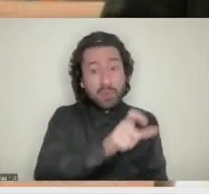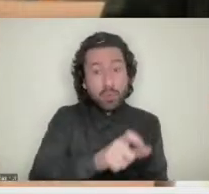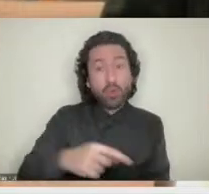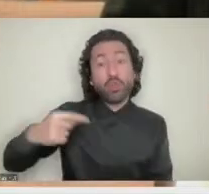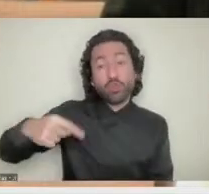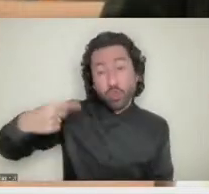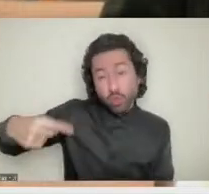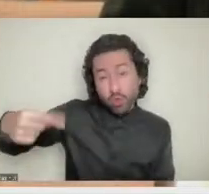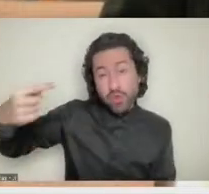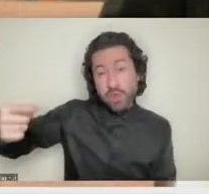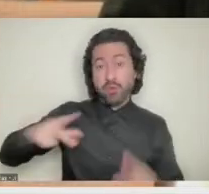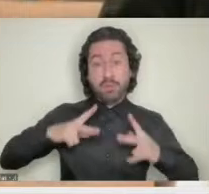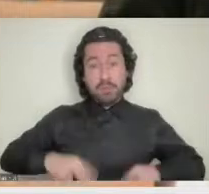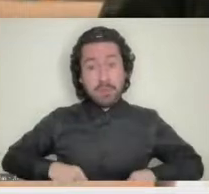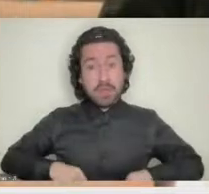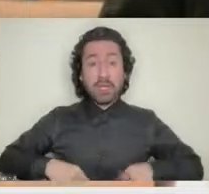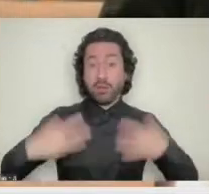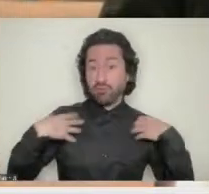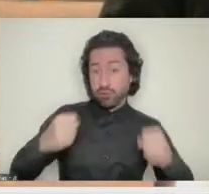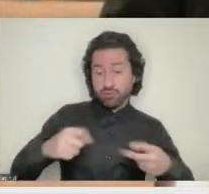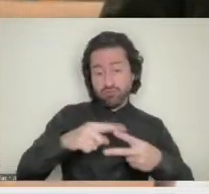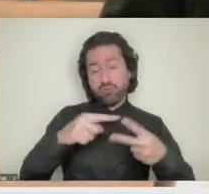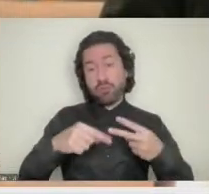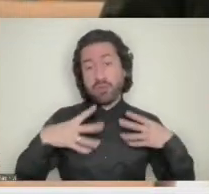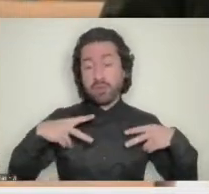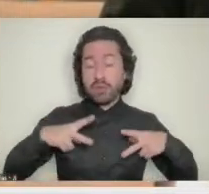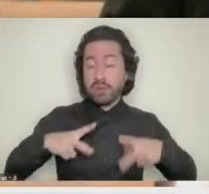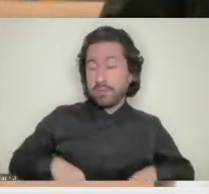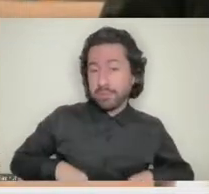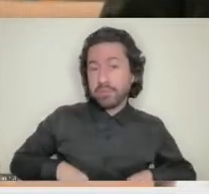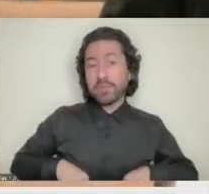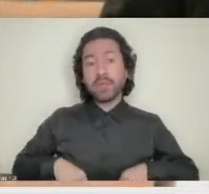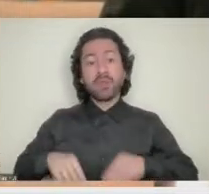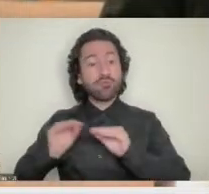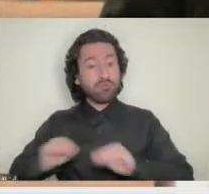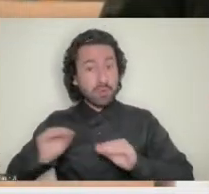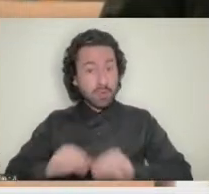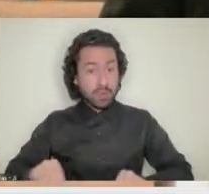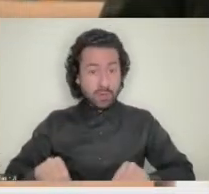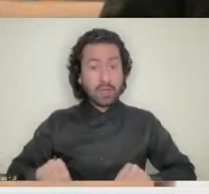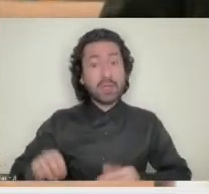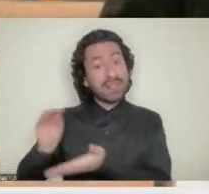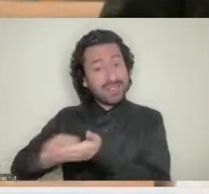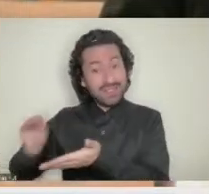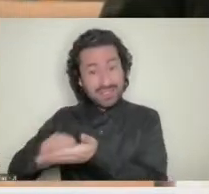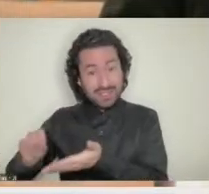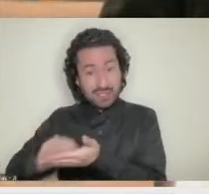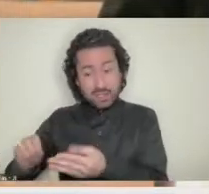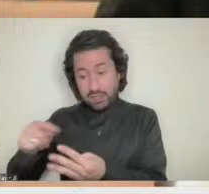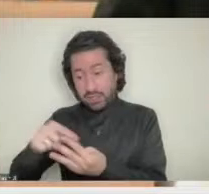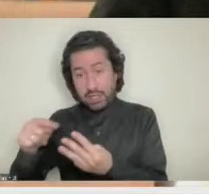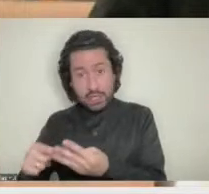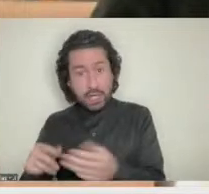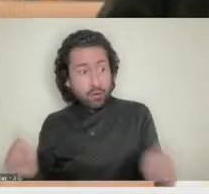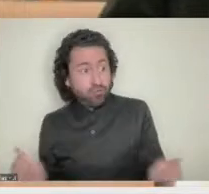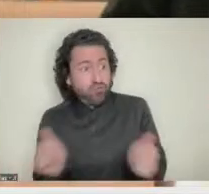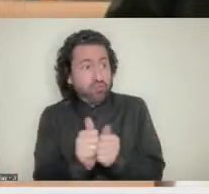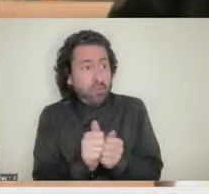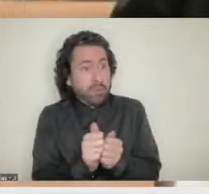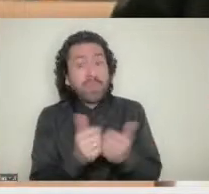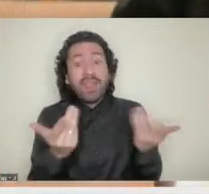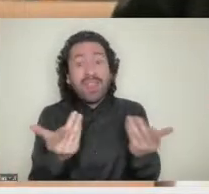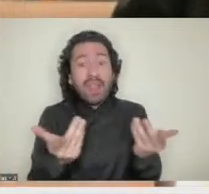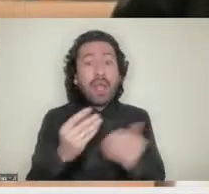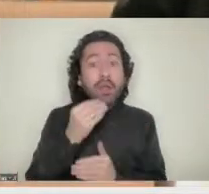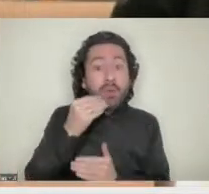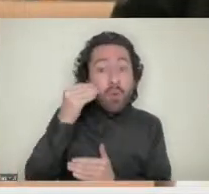Ministry of Health and with the Ministry of Education and with an authority in Ecuador called